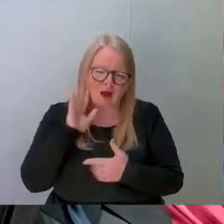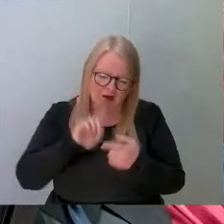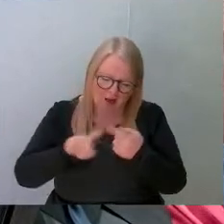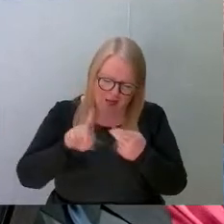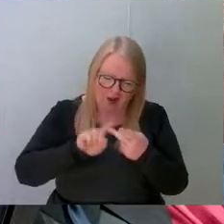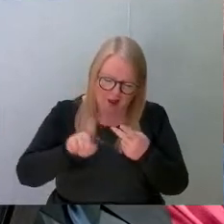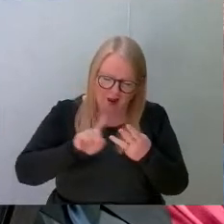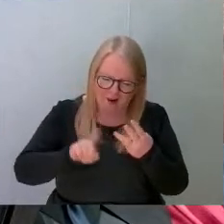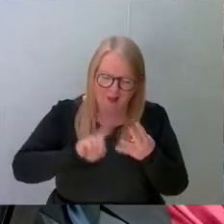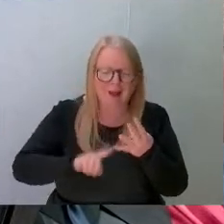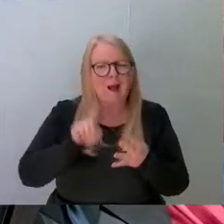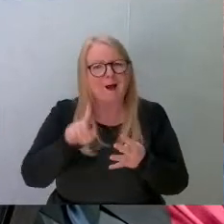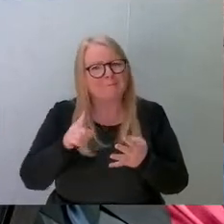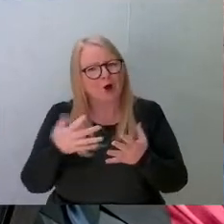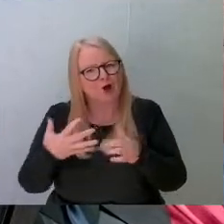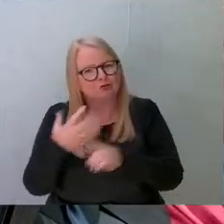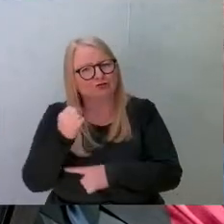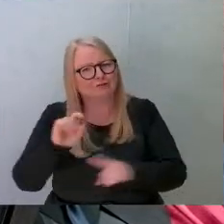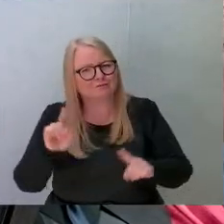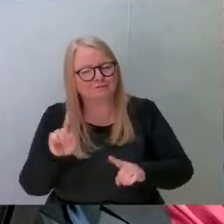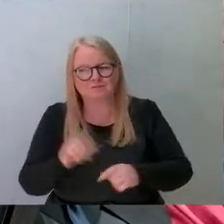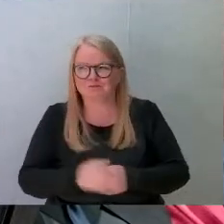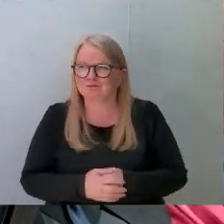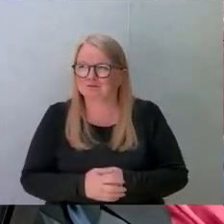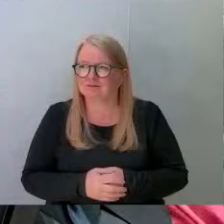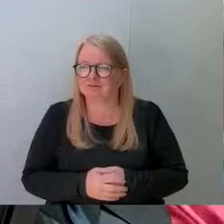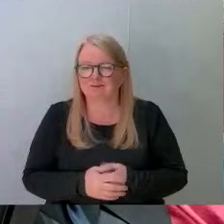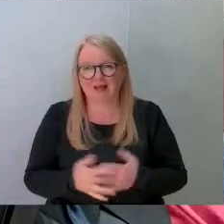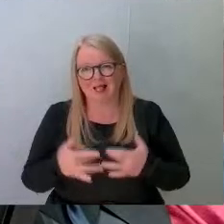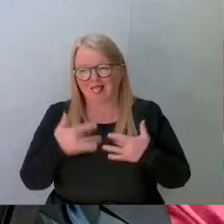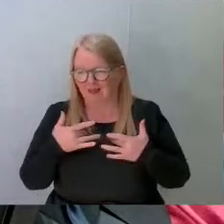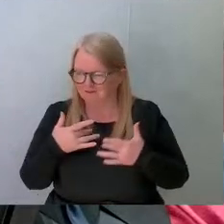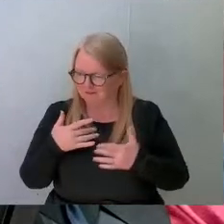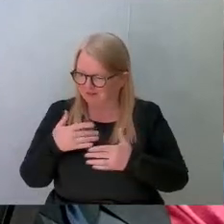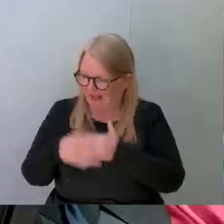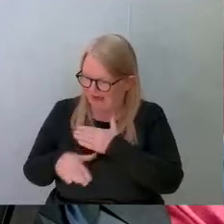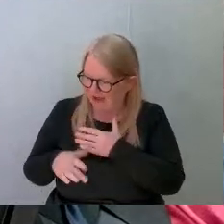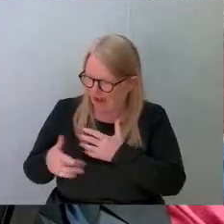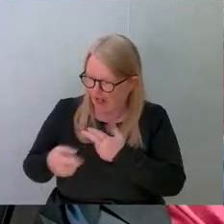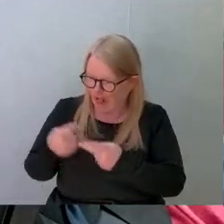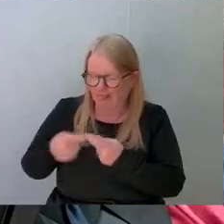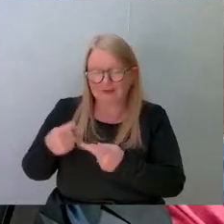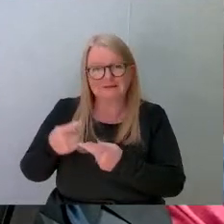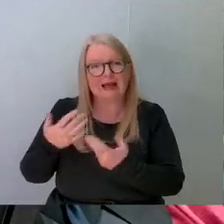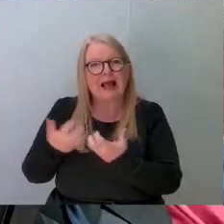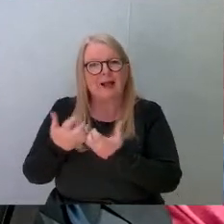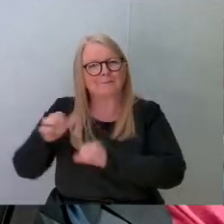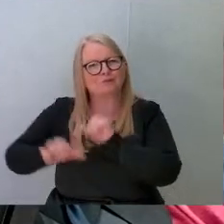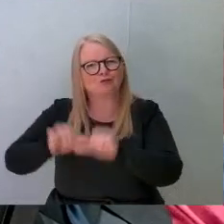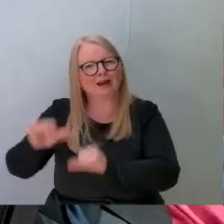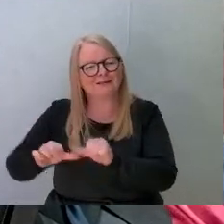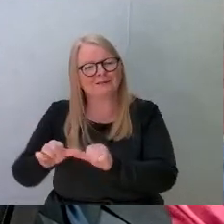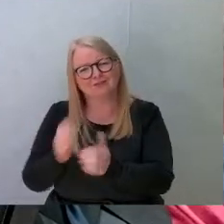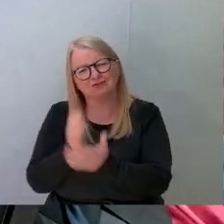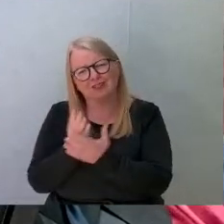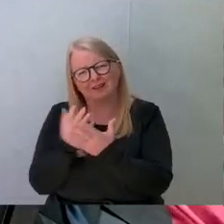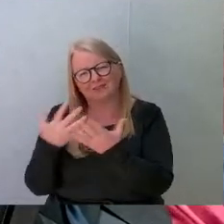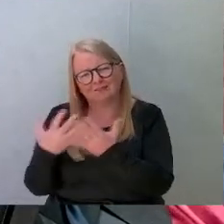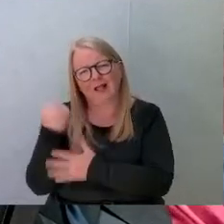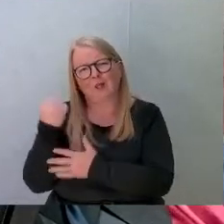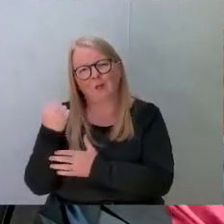the biggest thing I've ever achieved in my life is lifting others as I progressed, and that's my most valuable